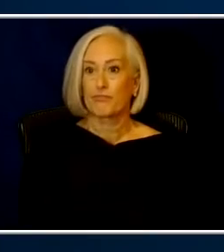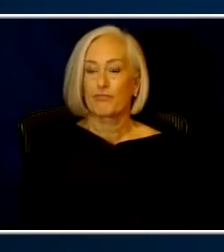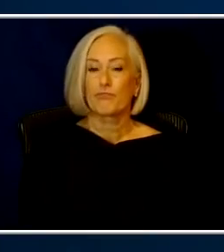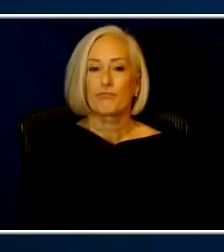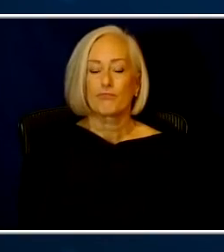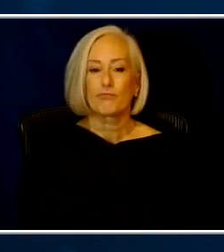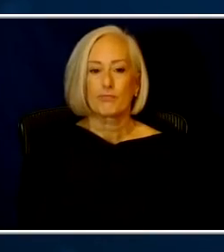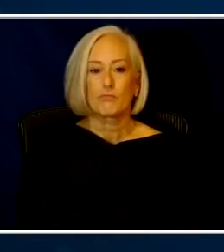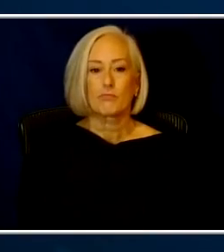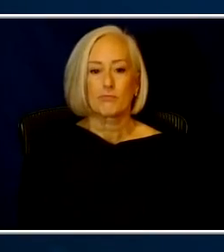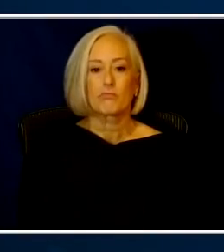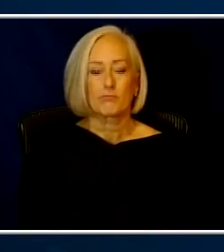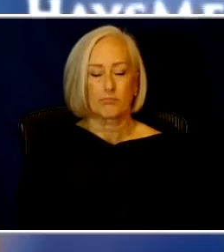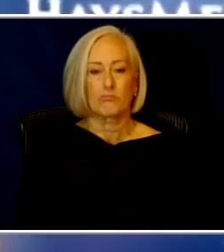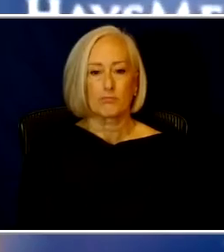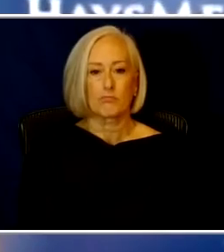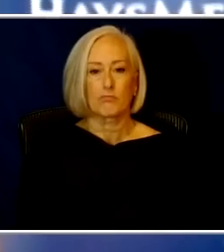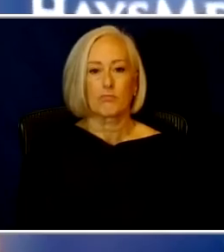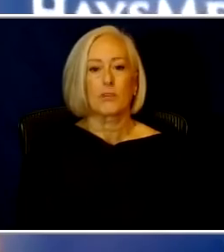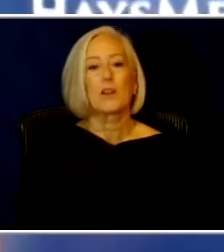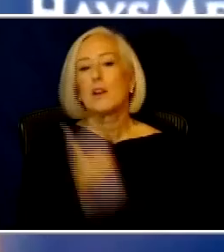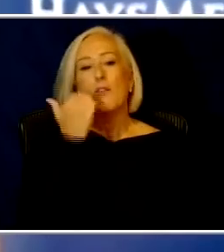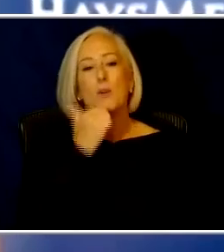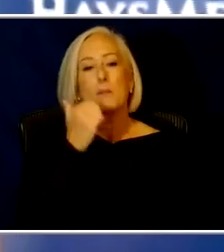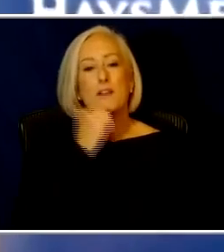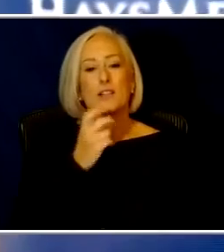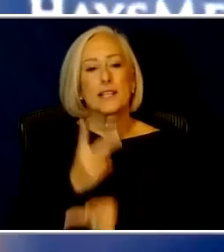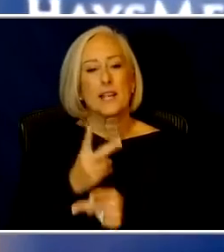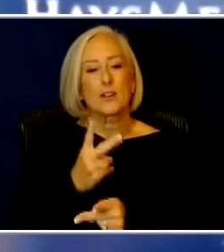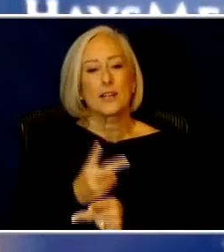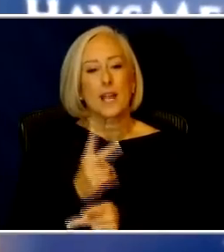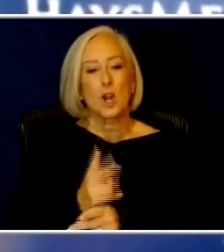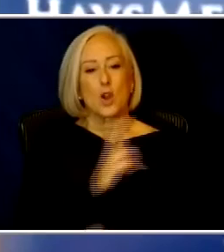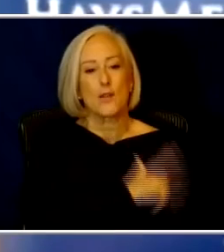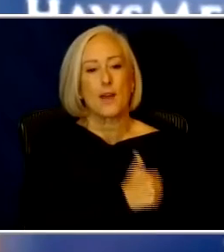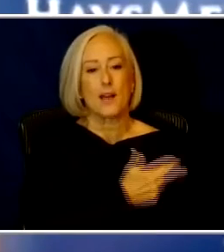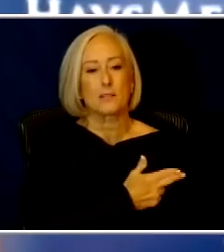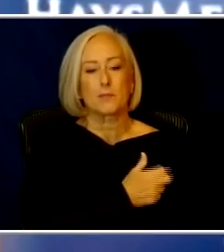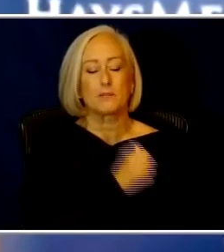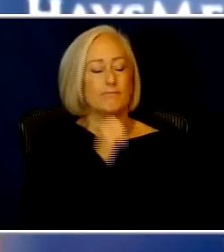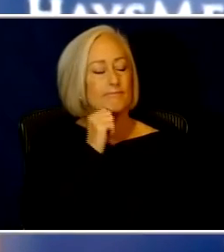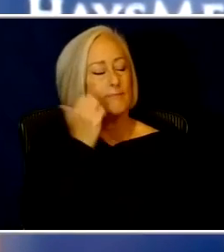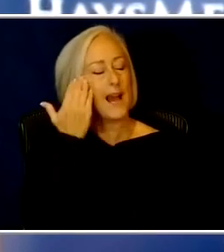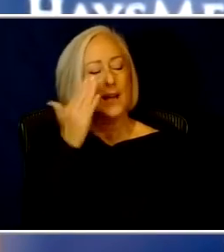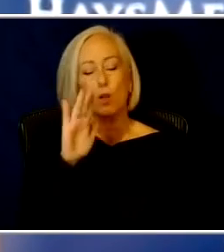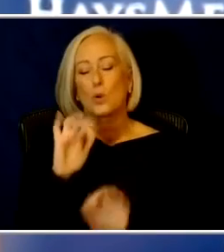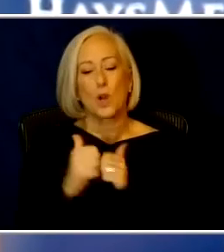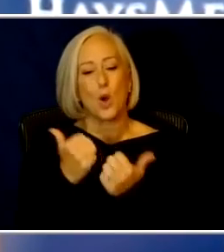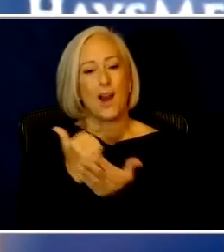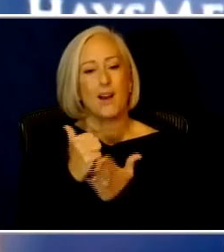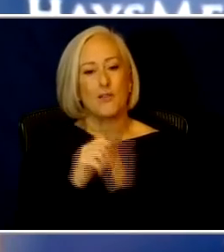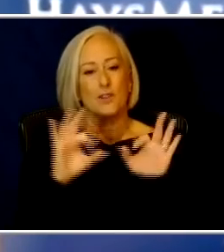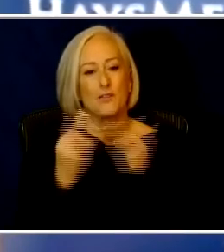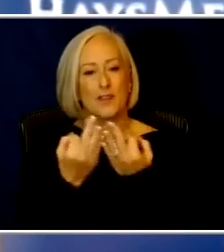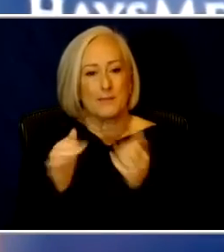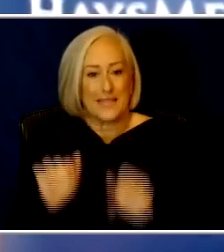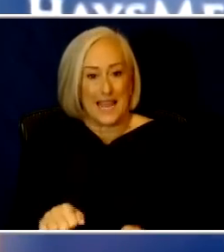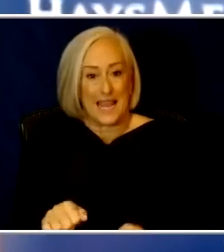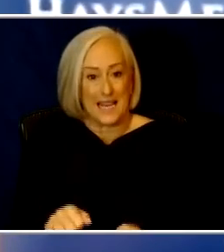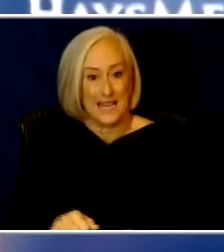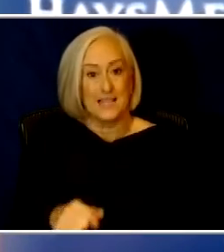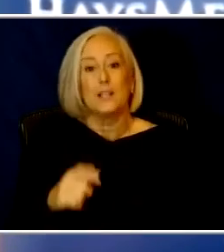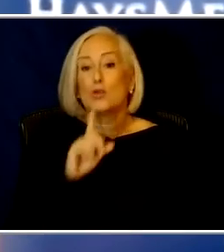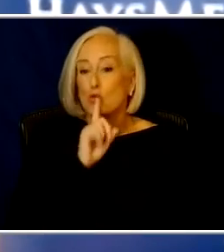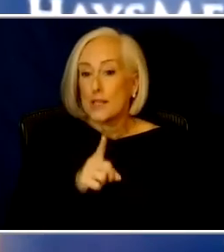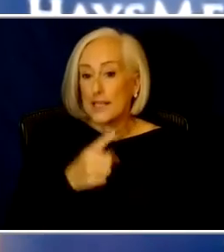I mean, correct. I think from the day-to-day cares in the hospital, I think I'm not sure how helpful the families may be. I think the family's role,